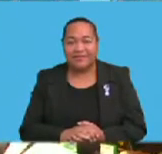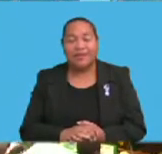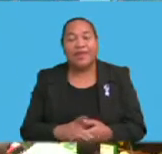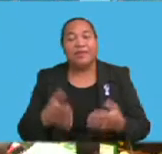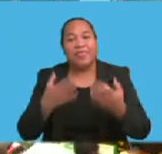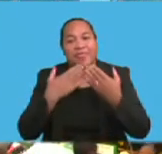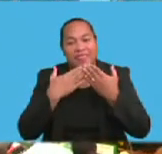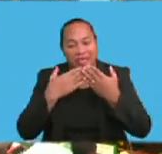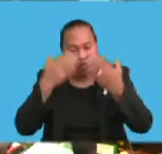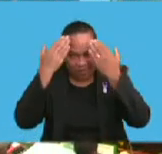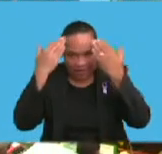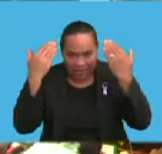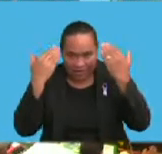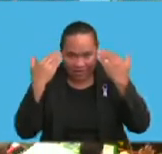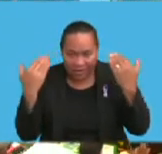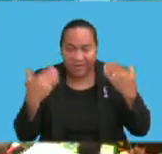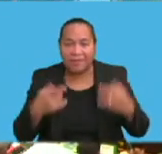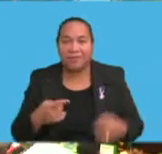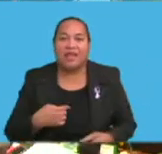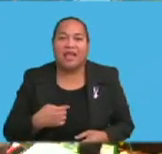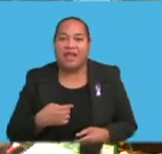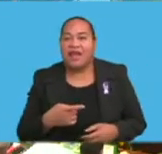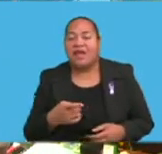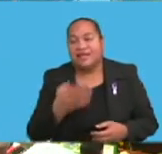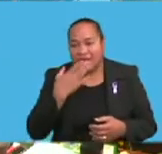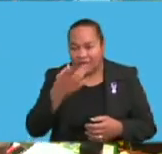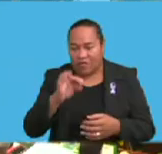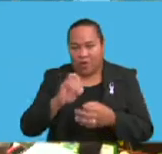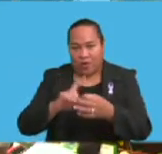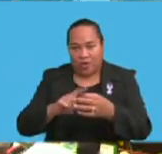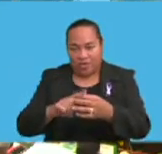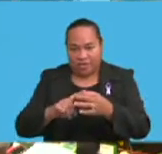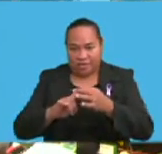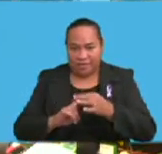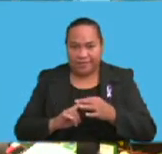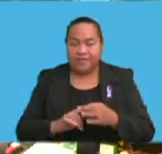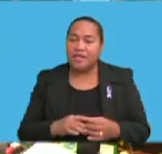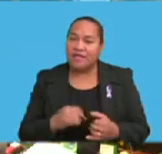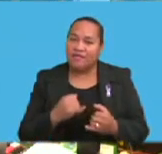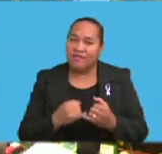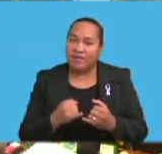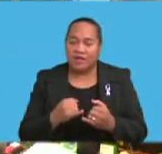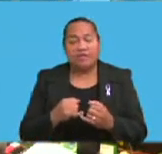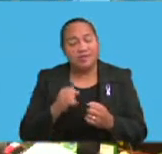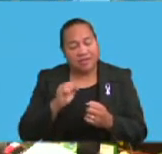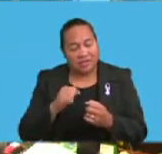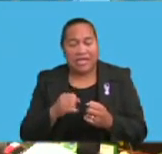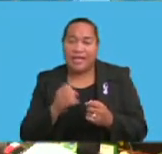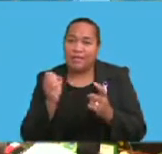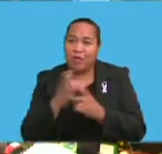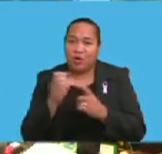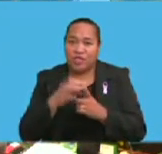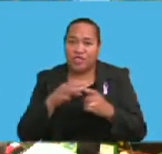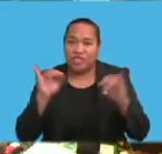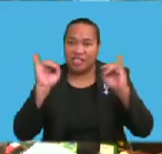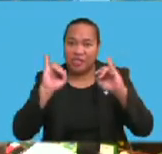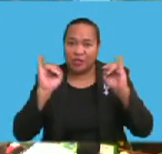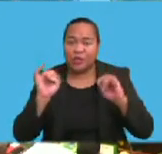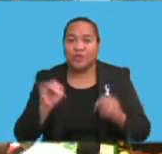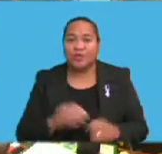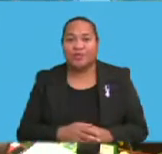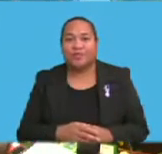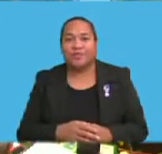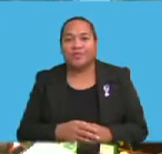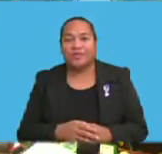Thank you, Madam Speaker, and I thank the Honourable Member for the question. Very important issue, as alluded